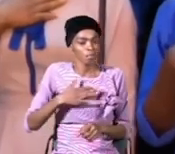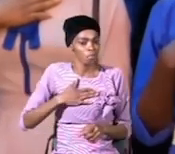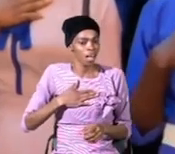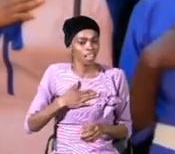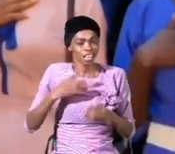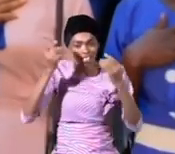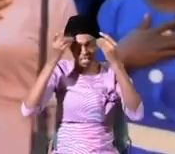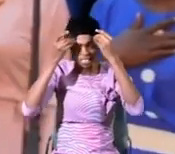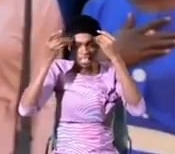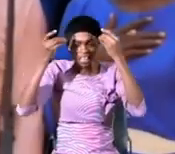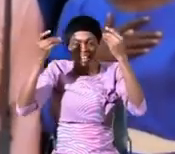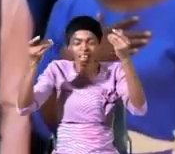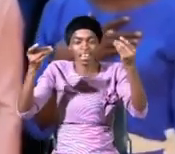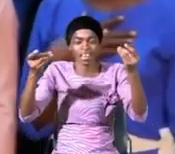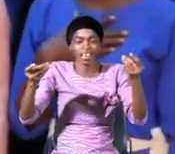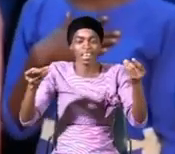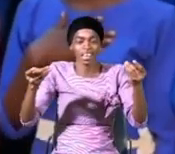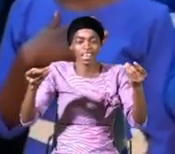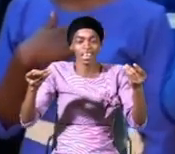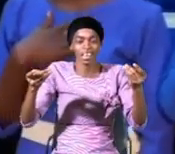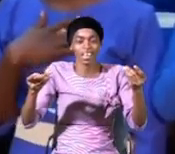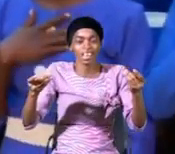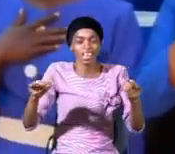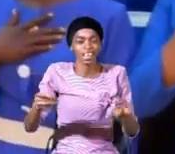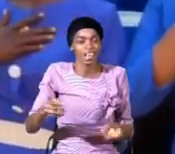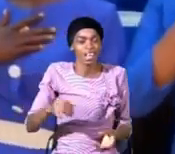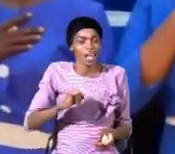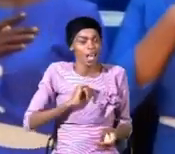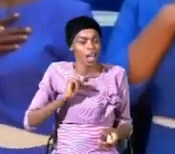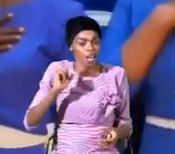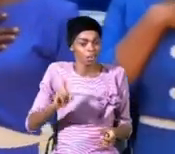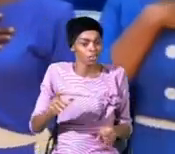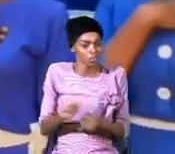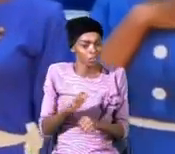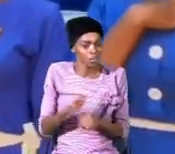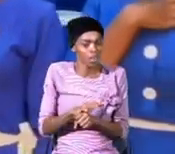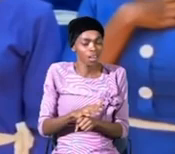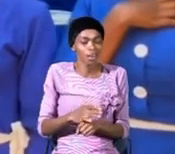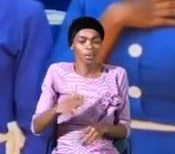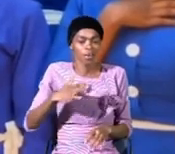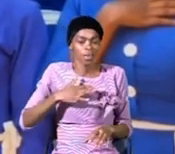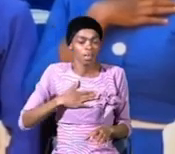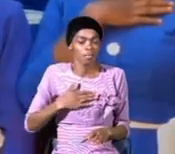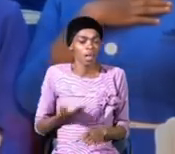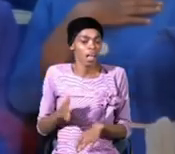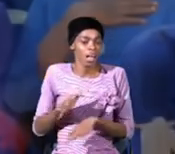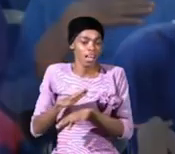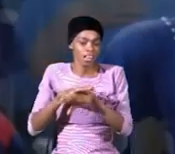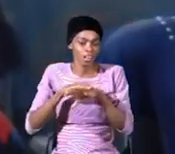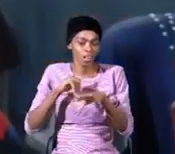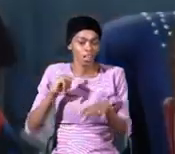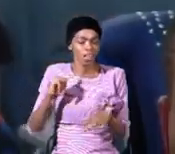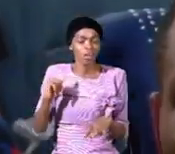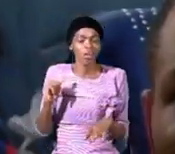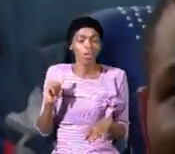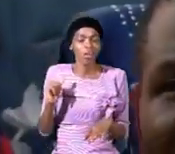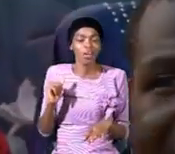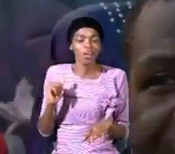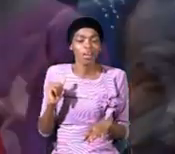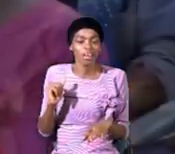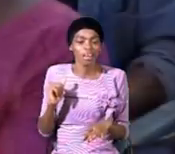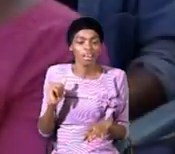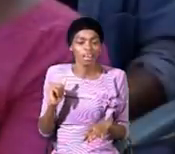my destiny. I must fulfill my call. I must fulfill my call. I